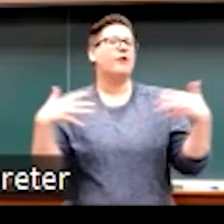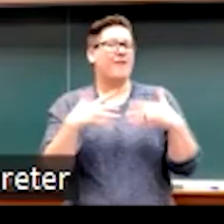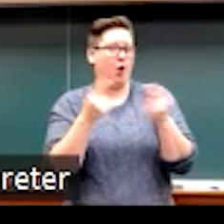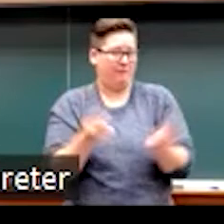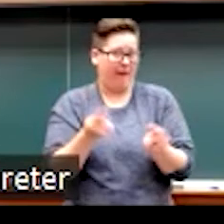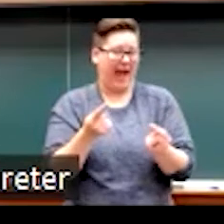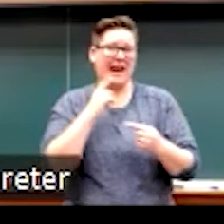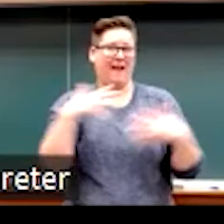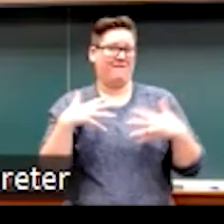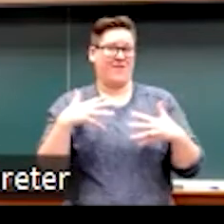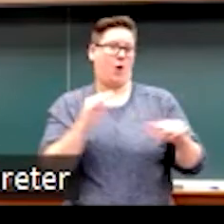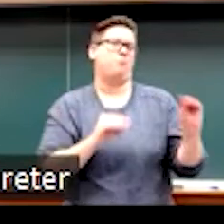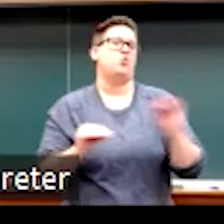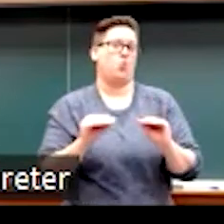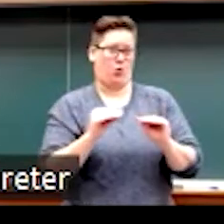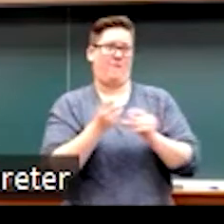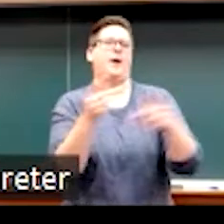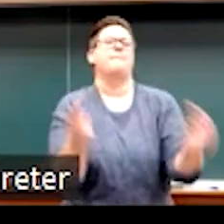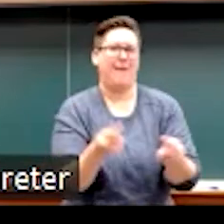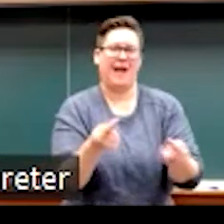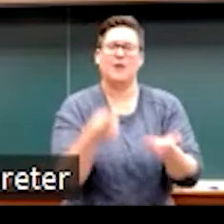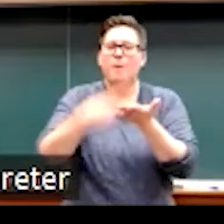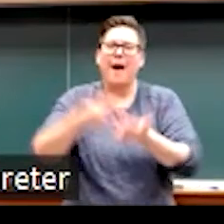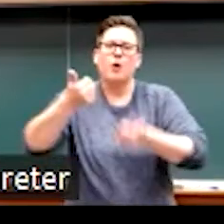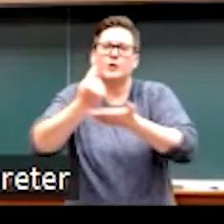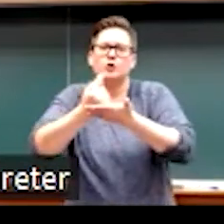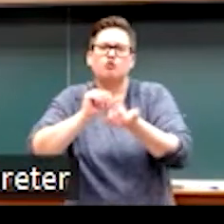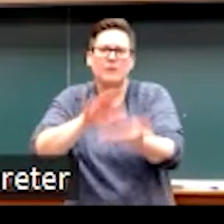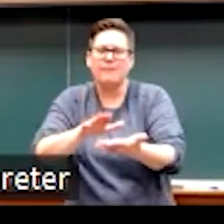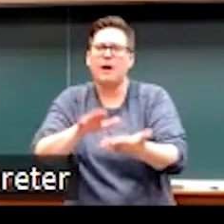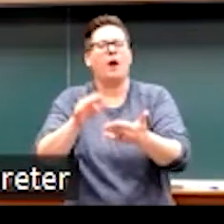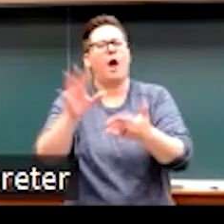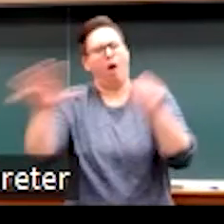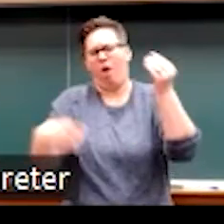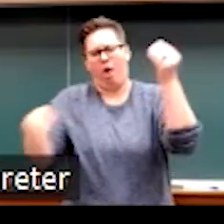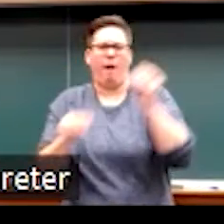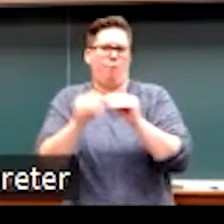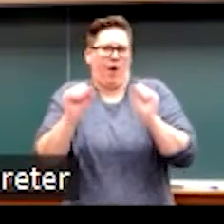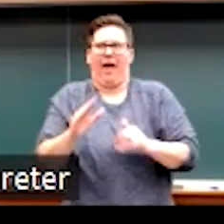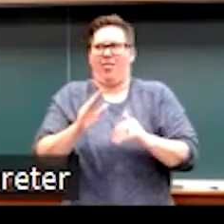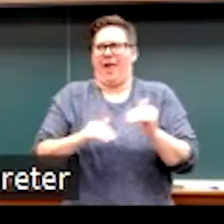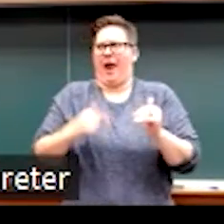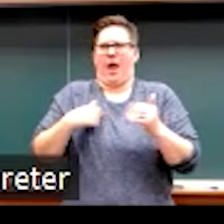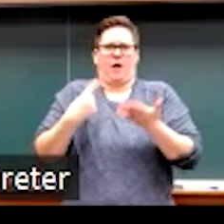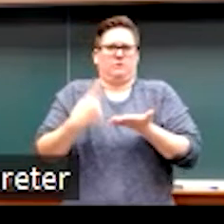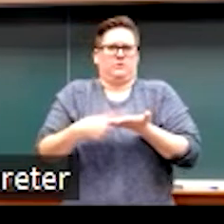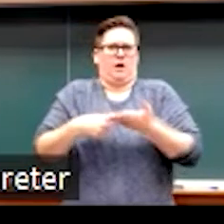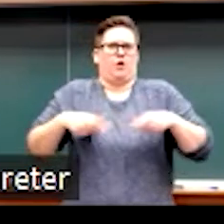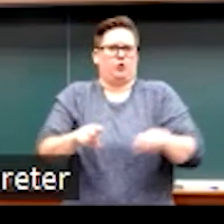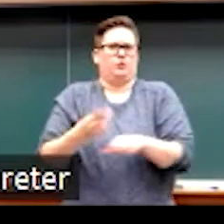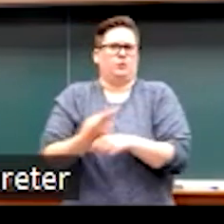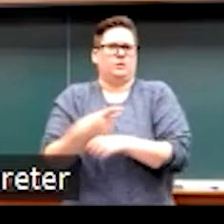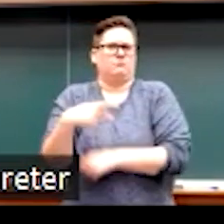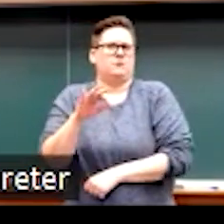movement. So I think depending on the modality that you're using for treatment, you can do much, much more than what we covered in the PFI here.